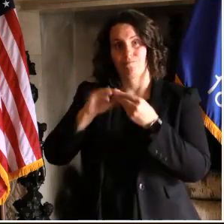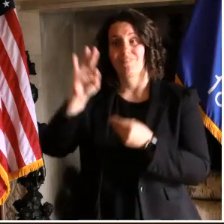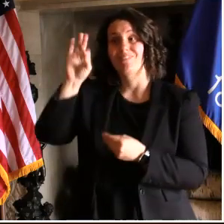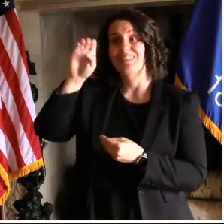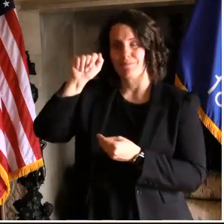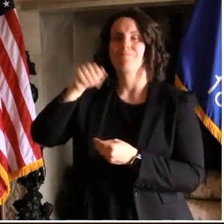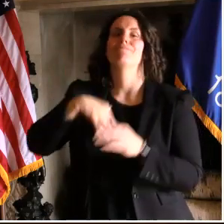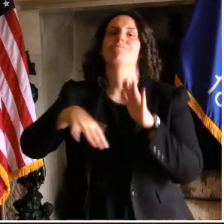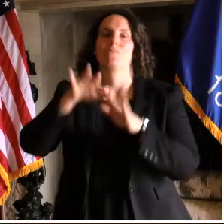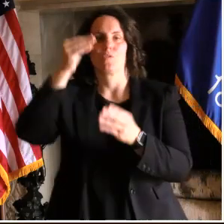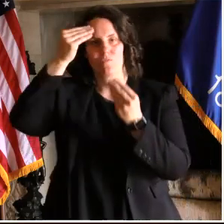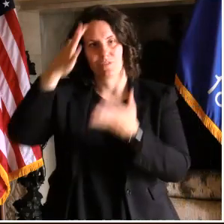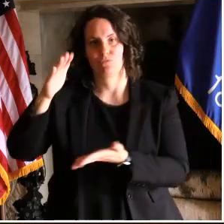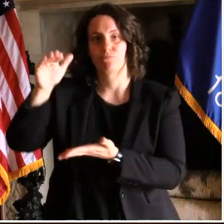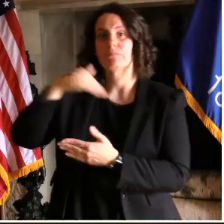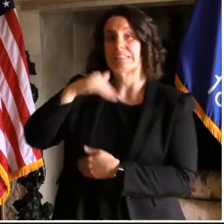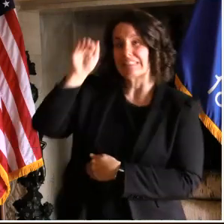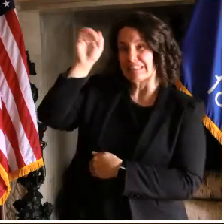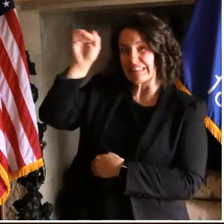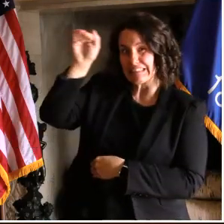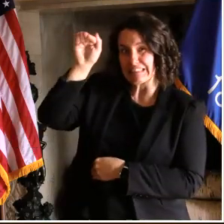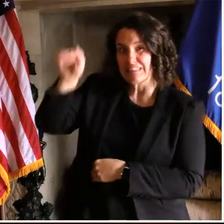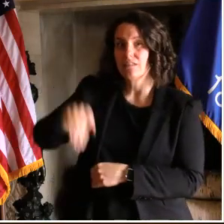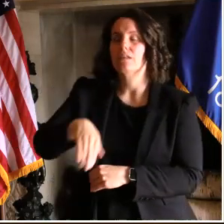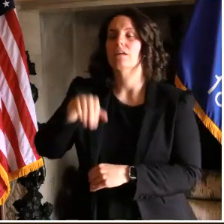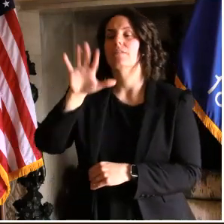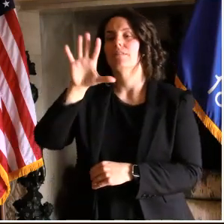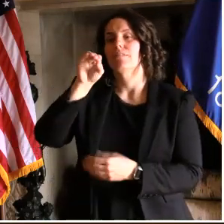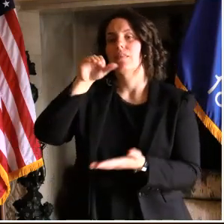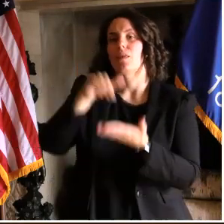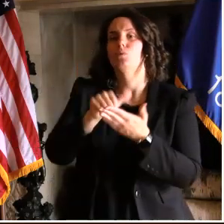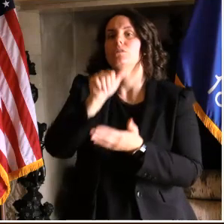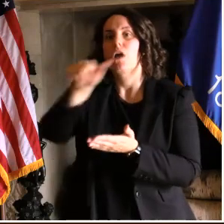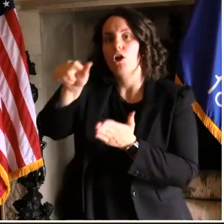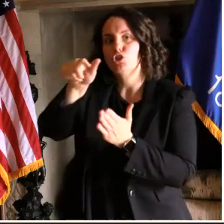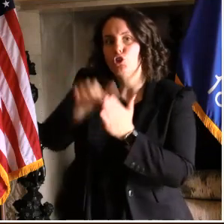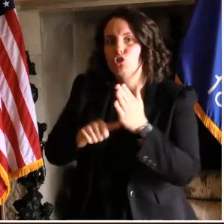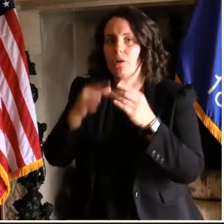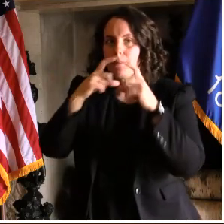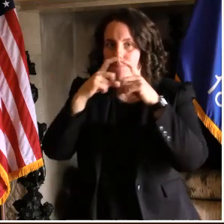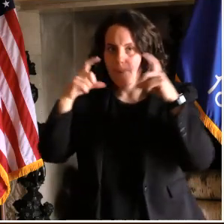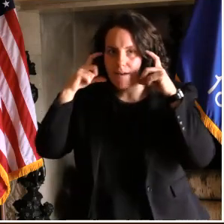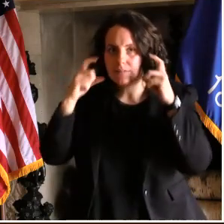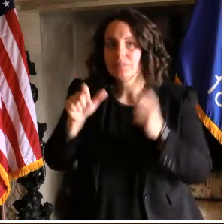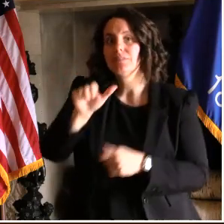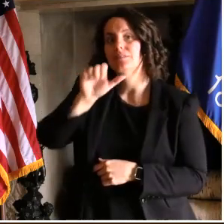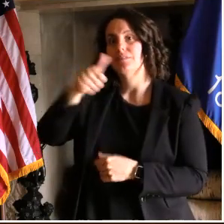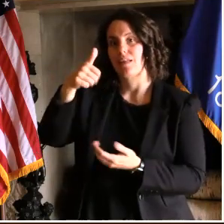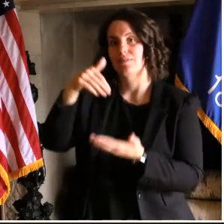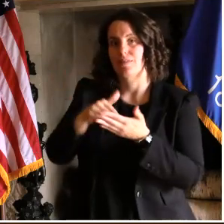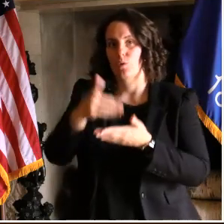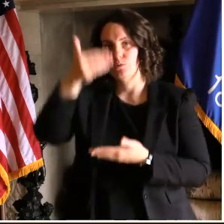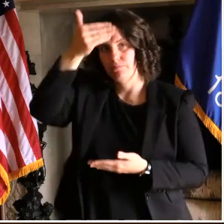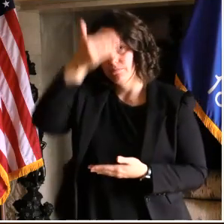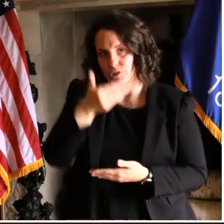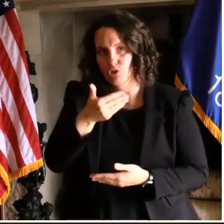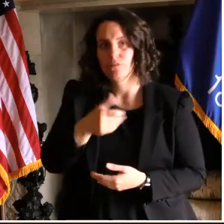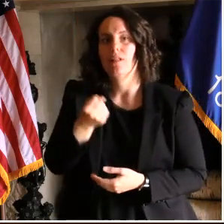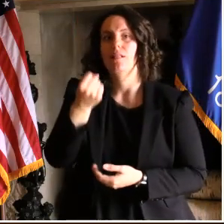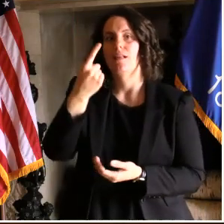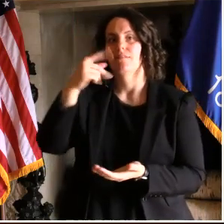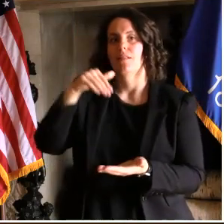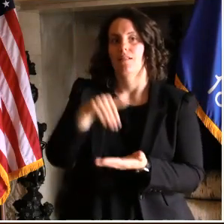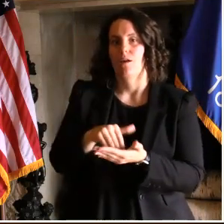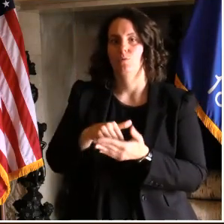50,000 non-surgical masks, 10,000 face shields, 11,000 coveralls, 3,000 N95 face masks,